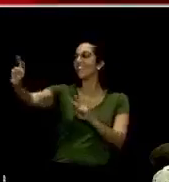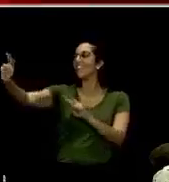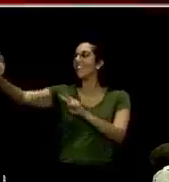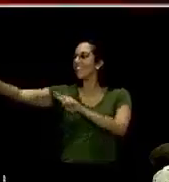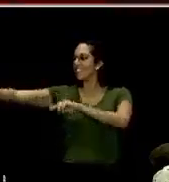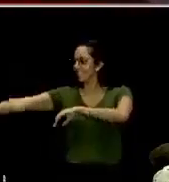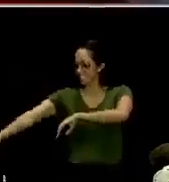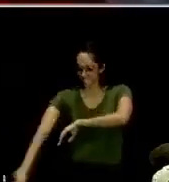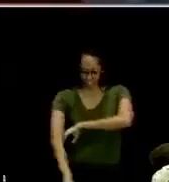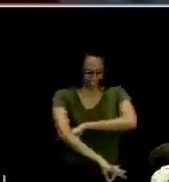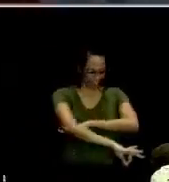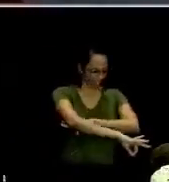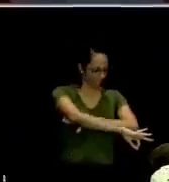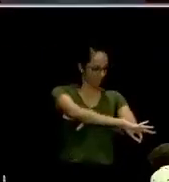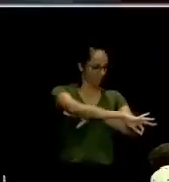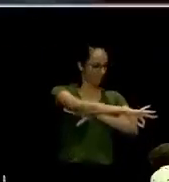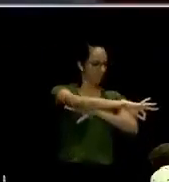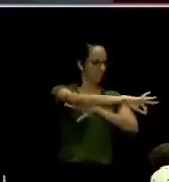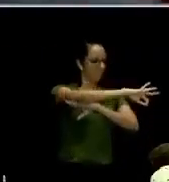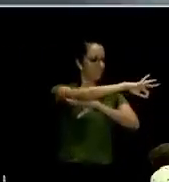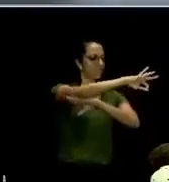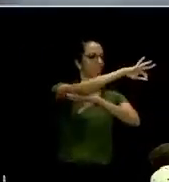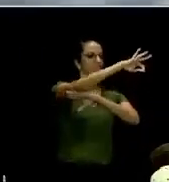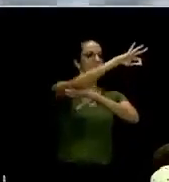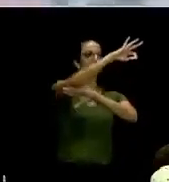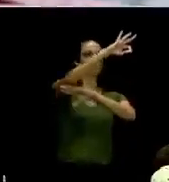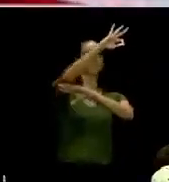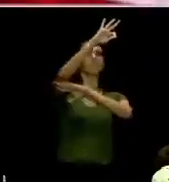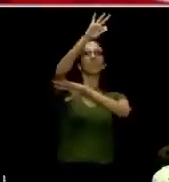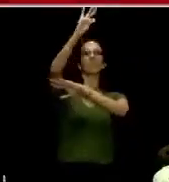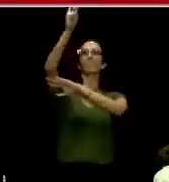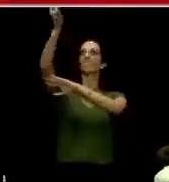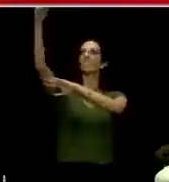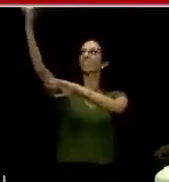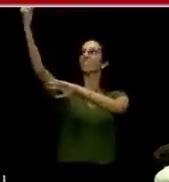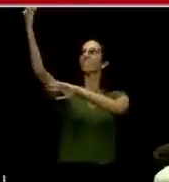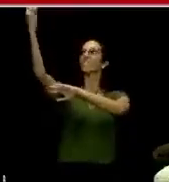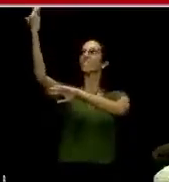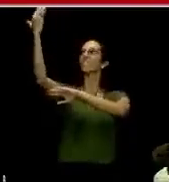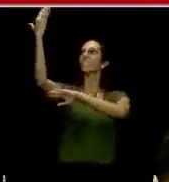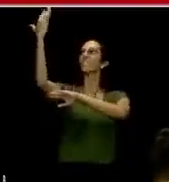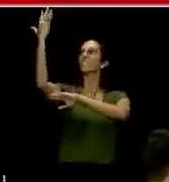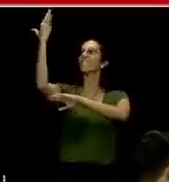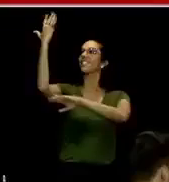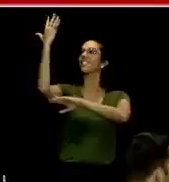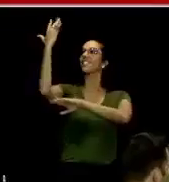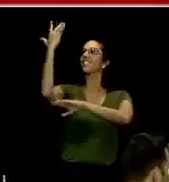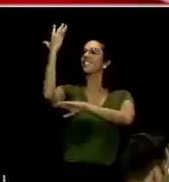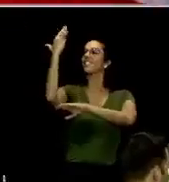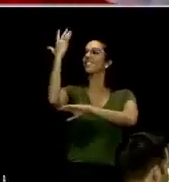see by the dawn's early